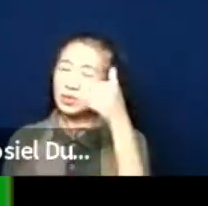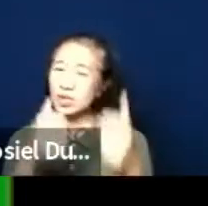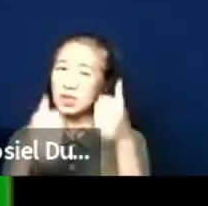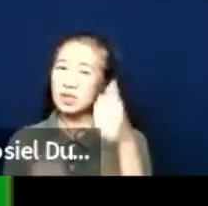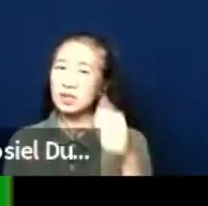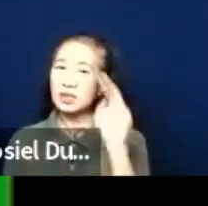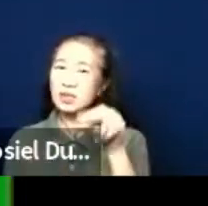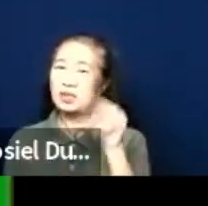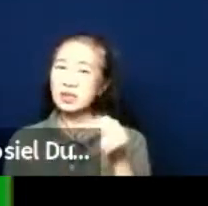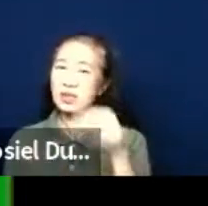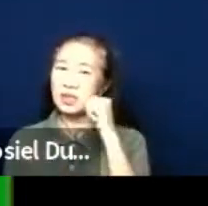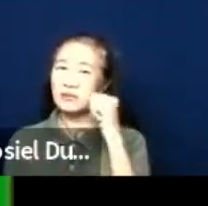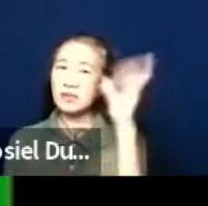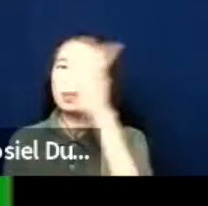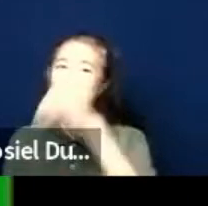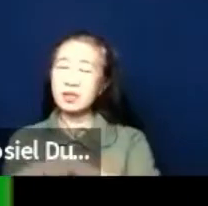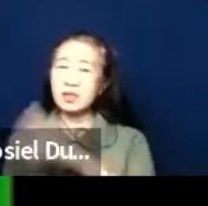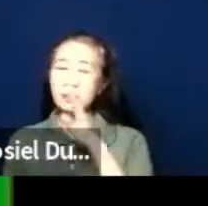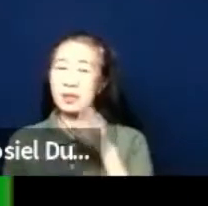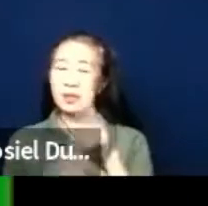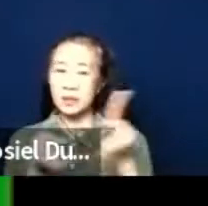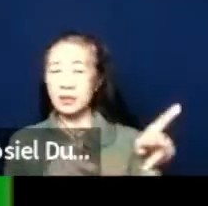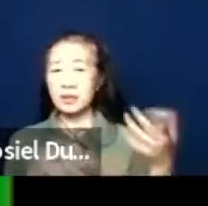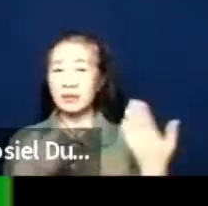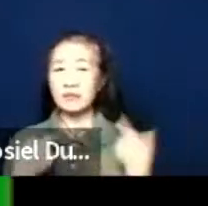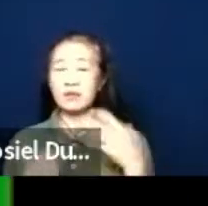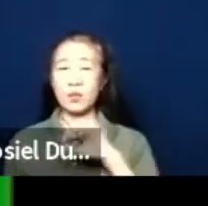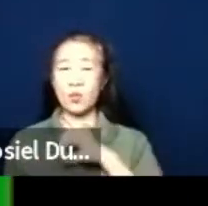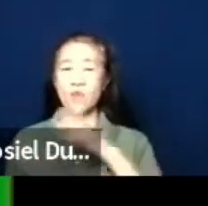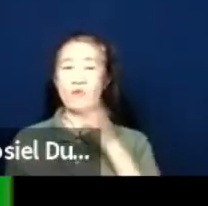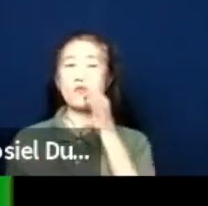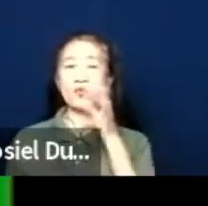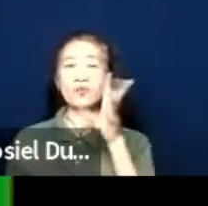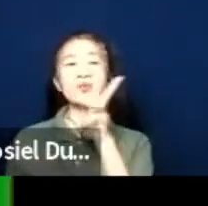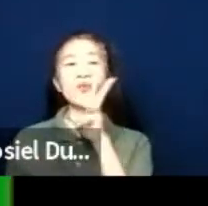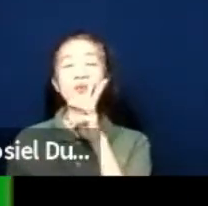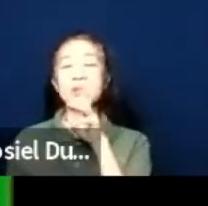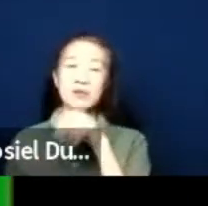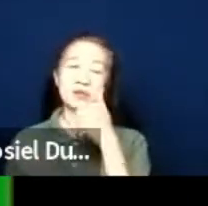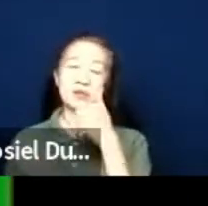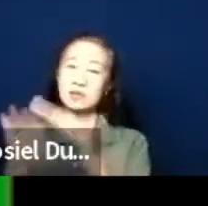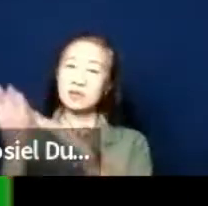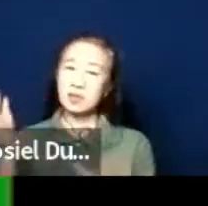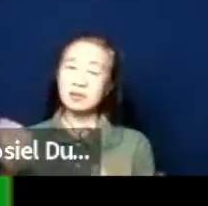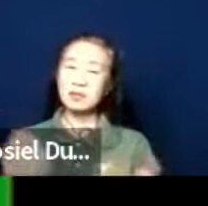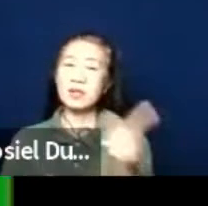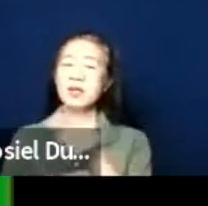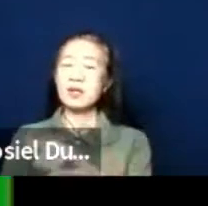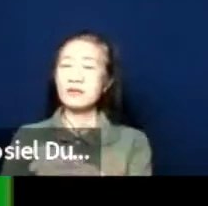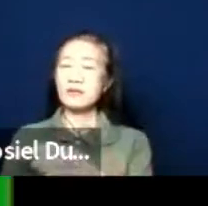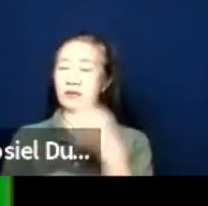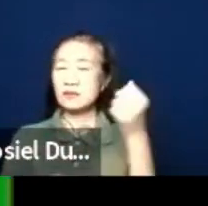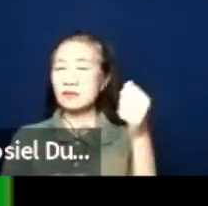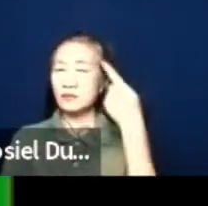kit. Being prepared means having your own food, water, and other supplies to last for days or for several